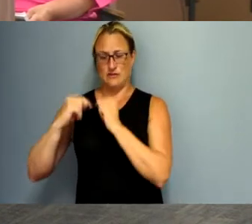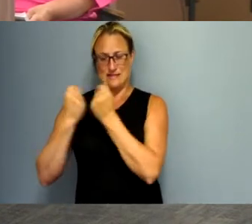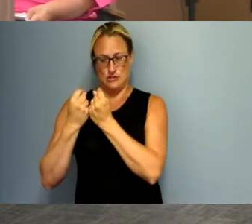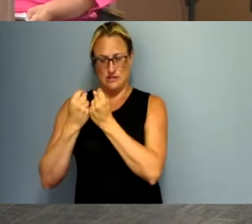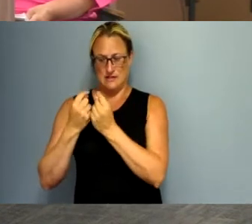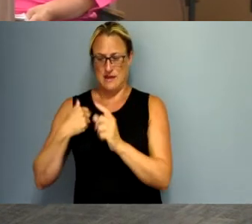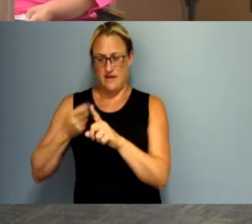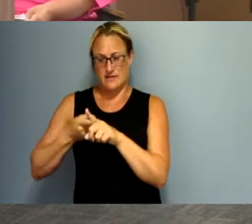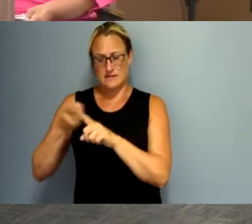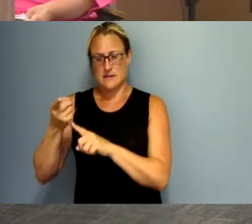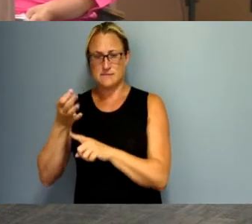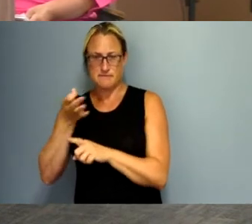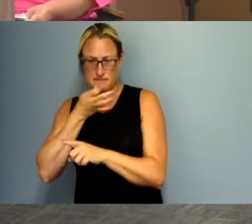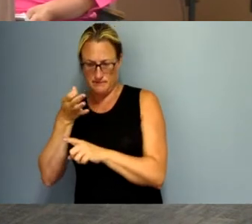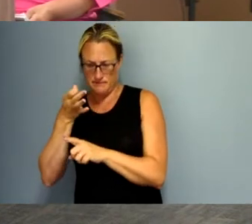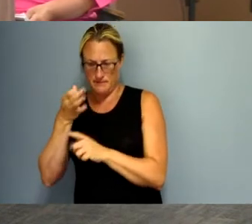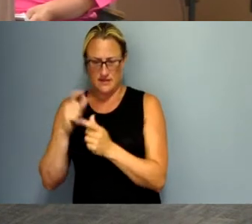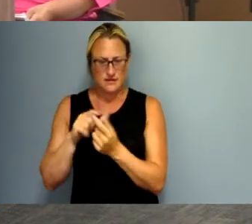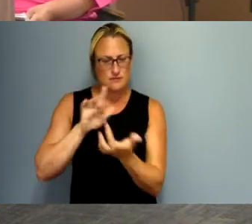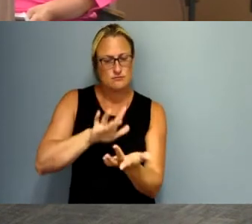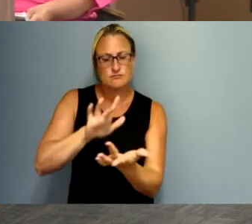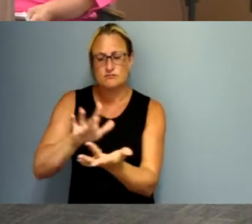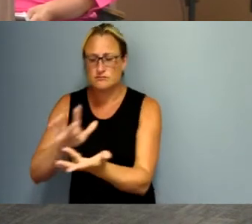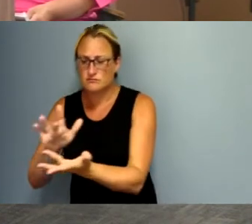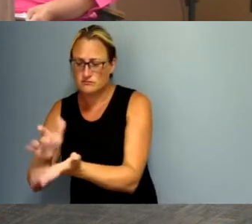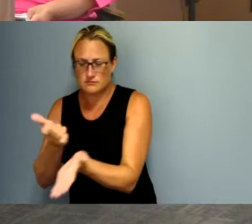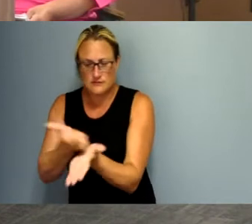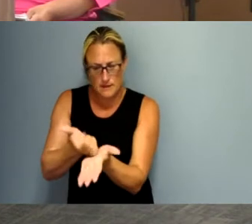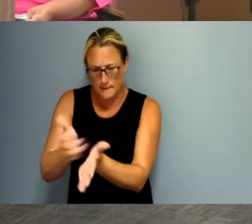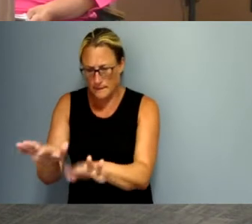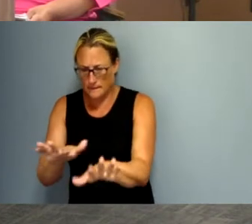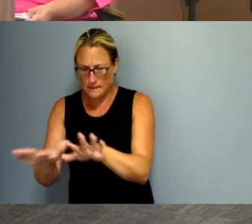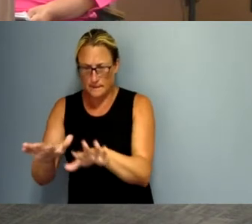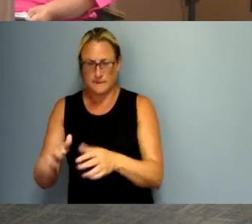these unmet needs of those living in shelter.